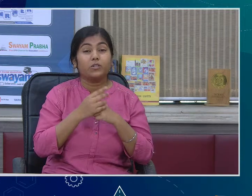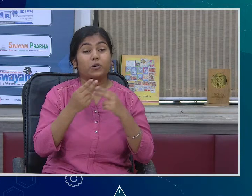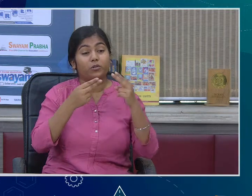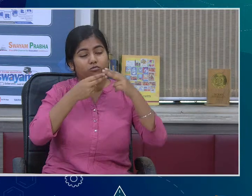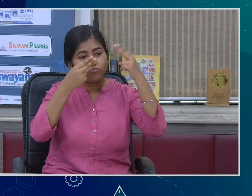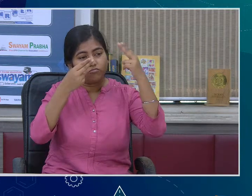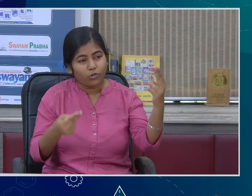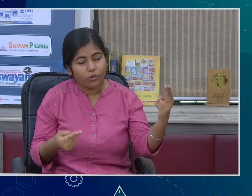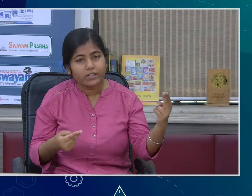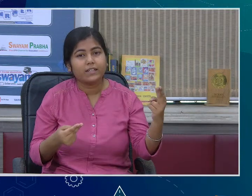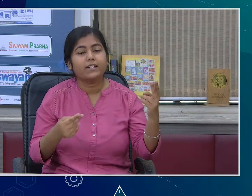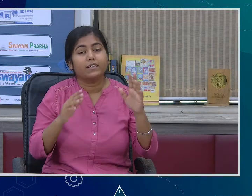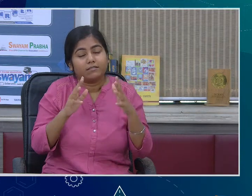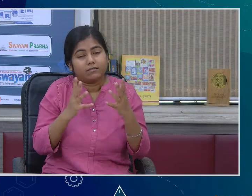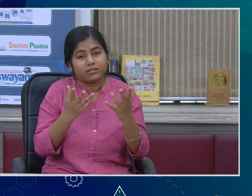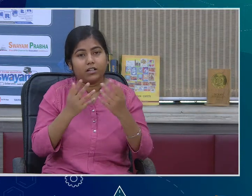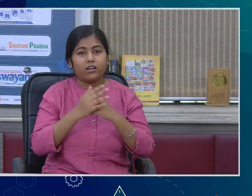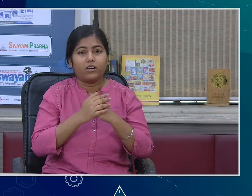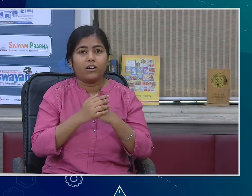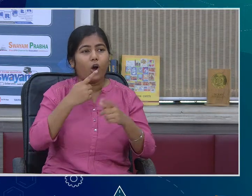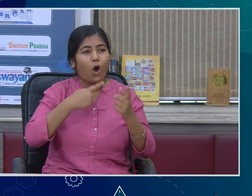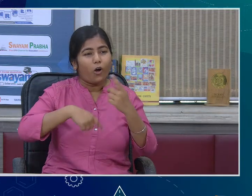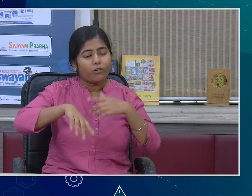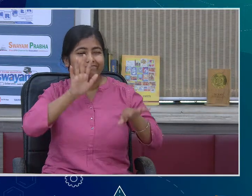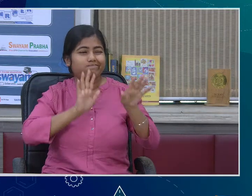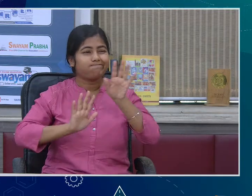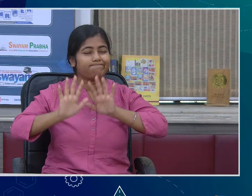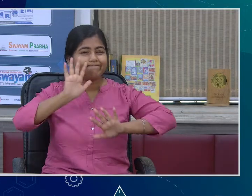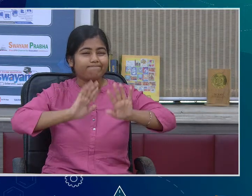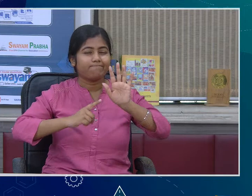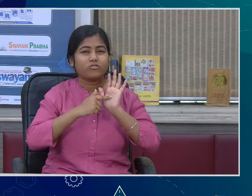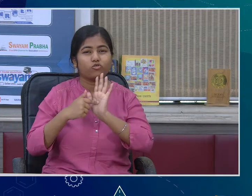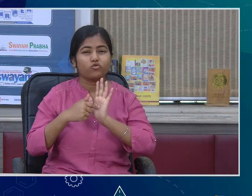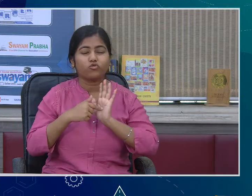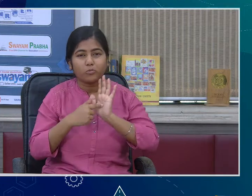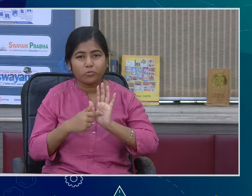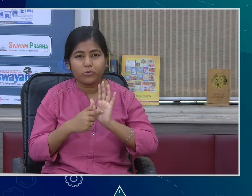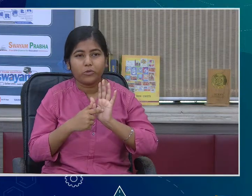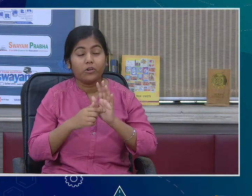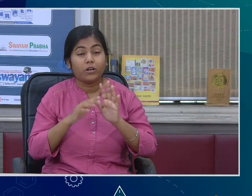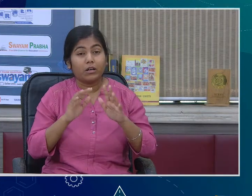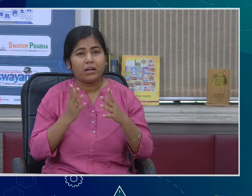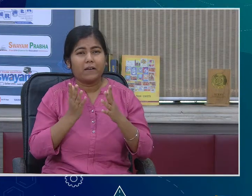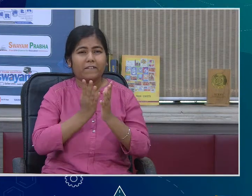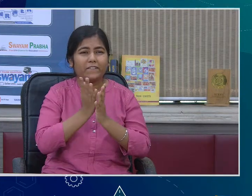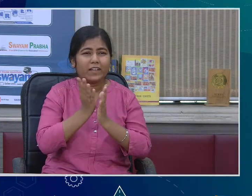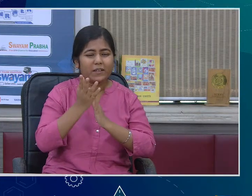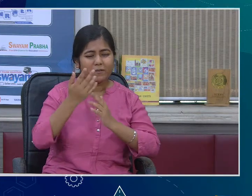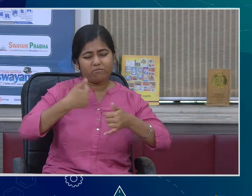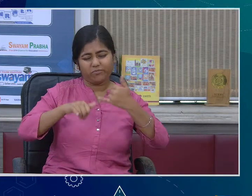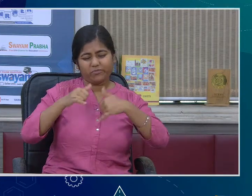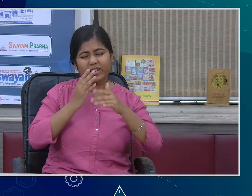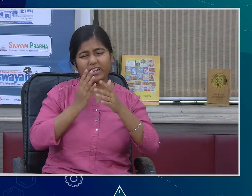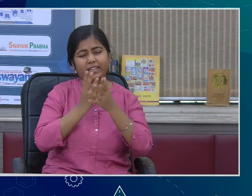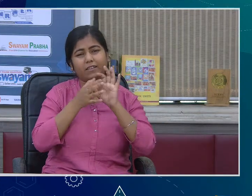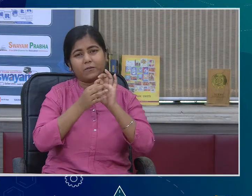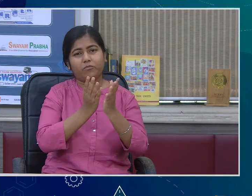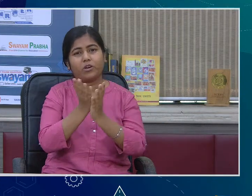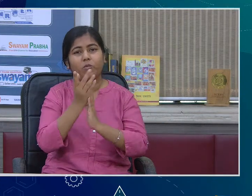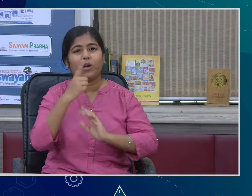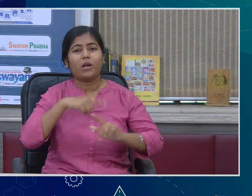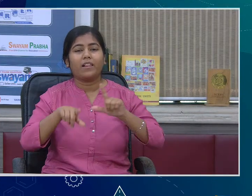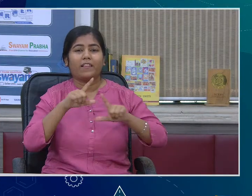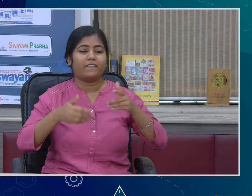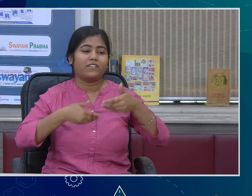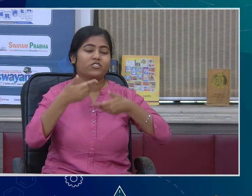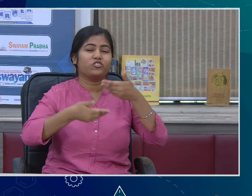storytelling, and they always dramatize or in a very playway method they teach their language in the